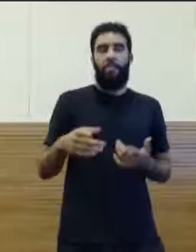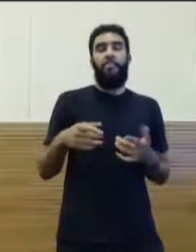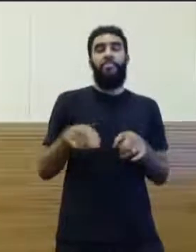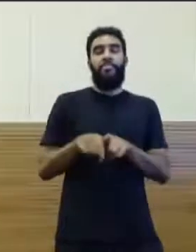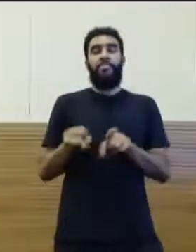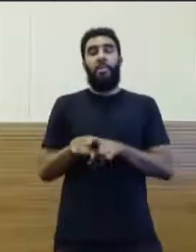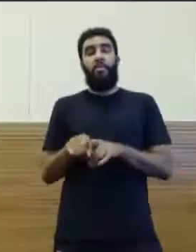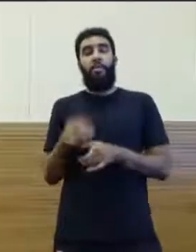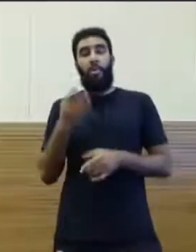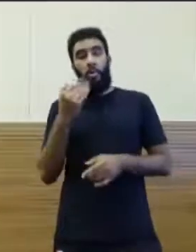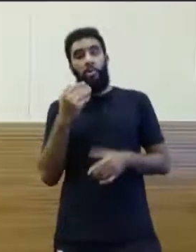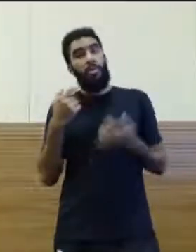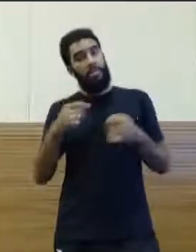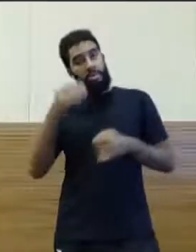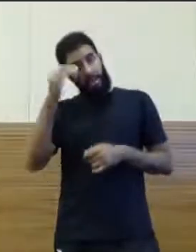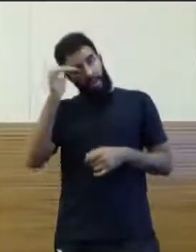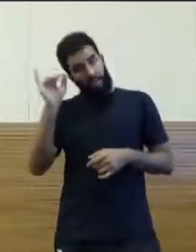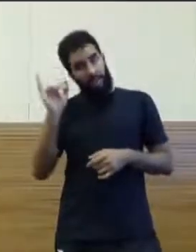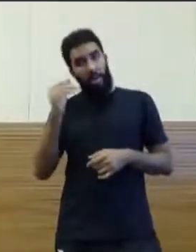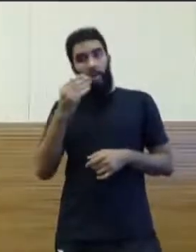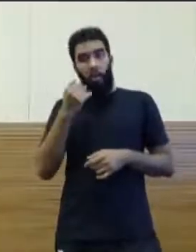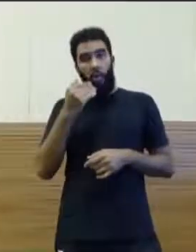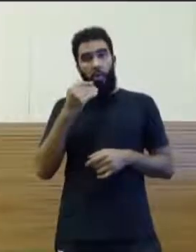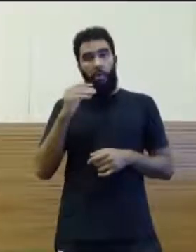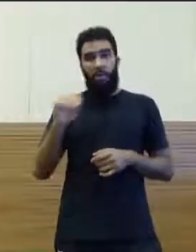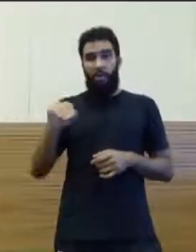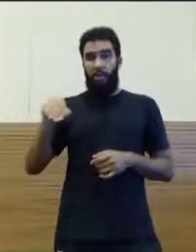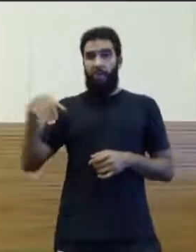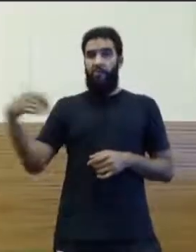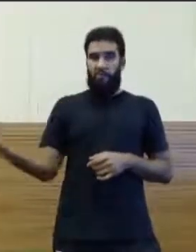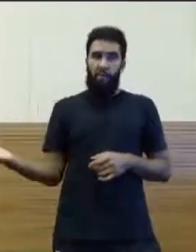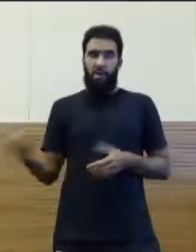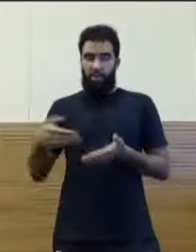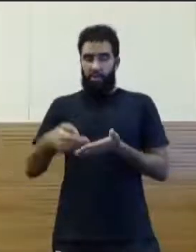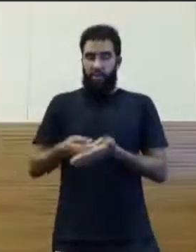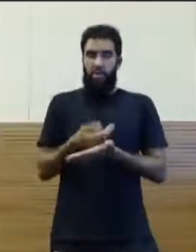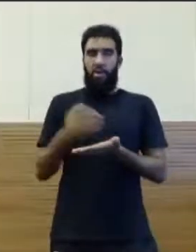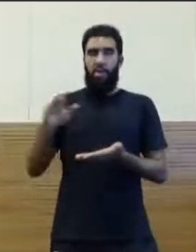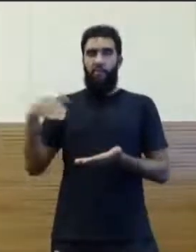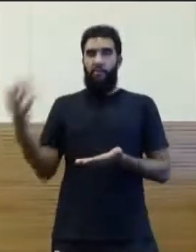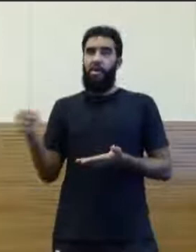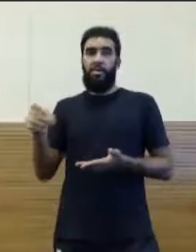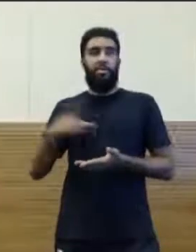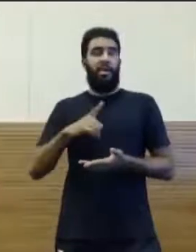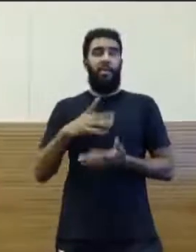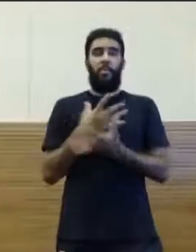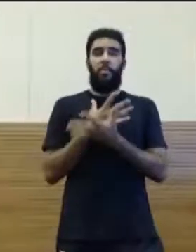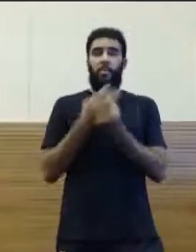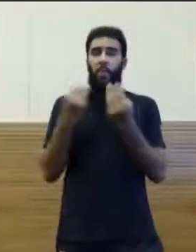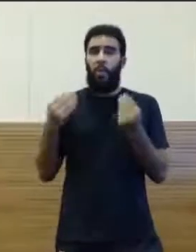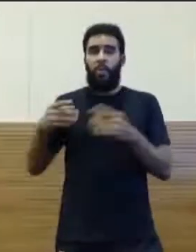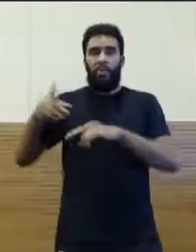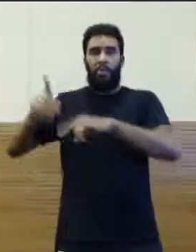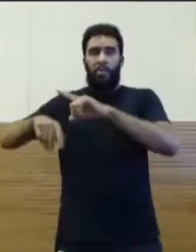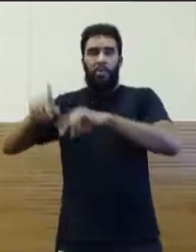foods that we should avoid that are outside the spoon, let's say, which are these ultra processed as